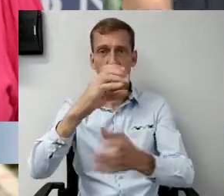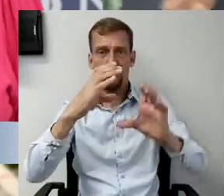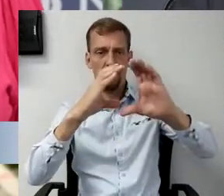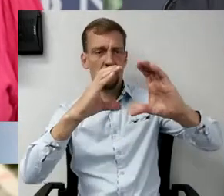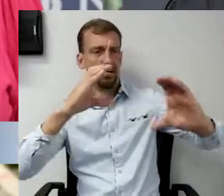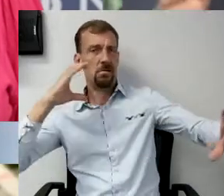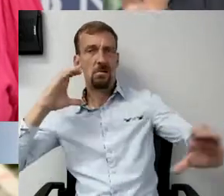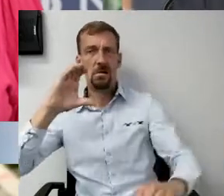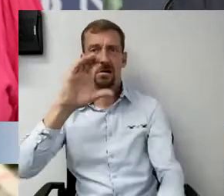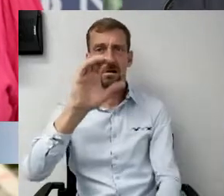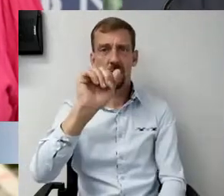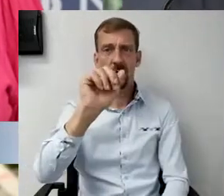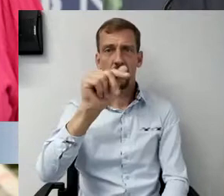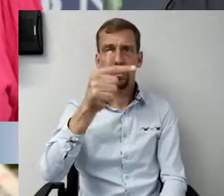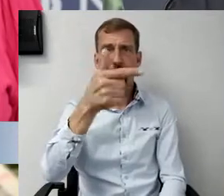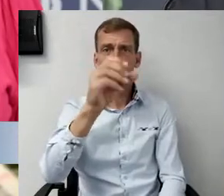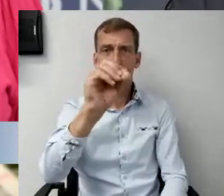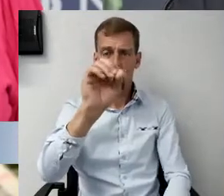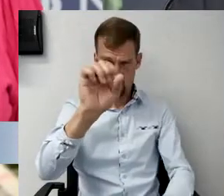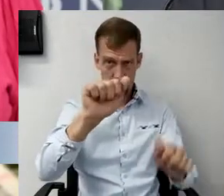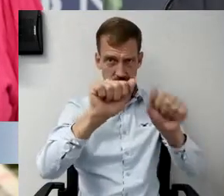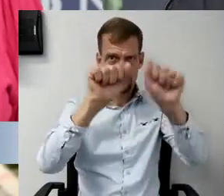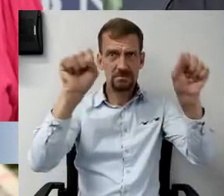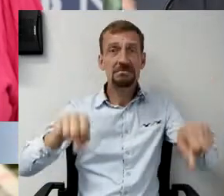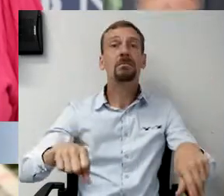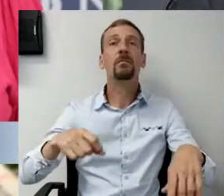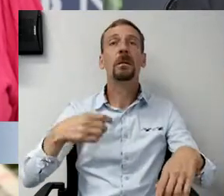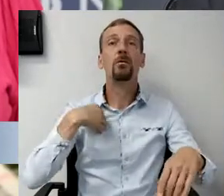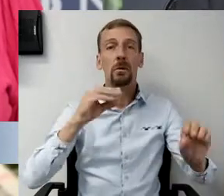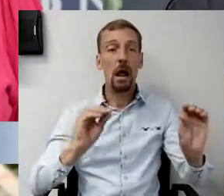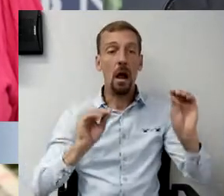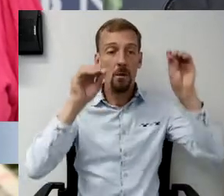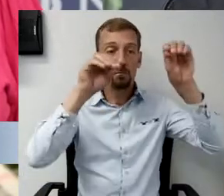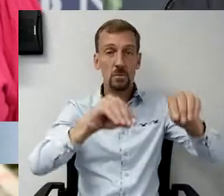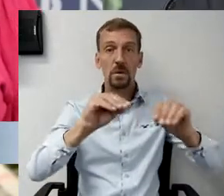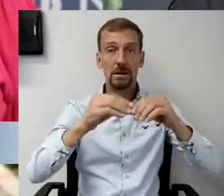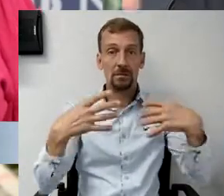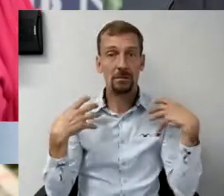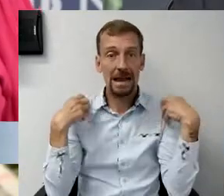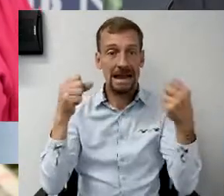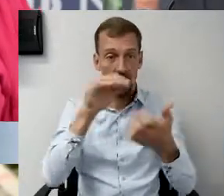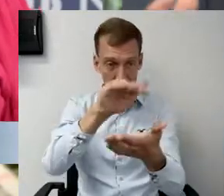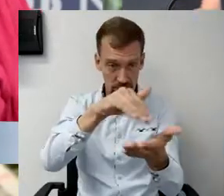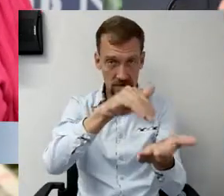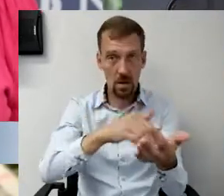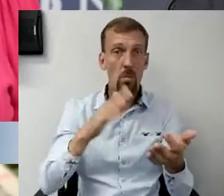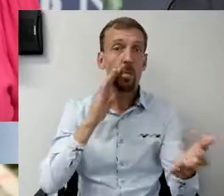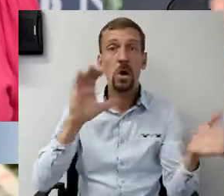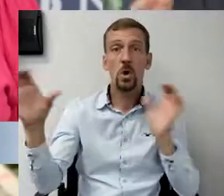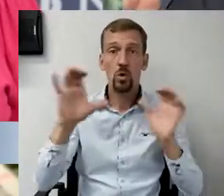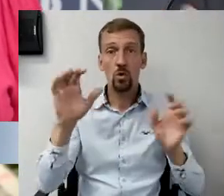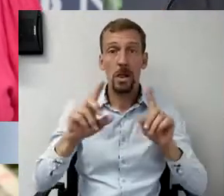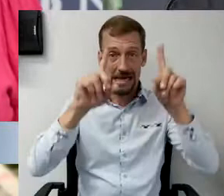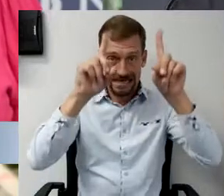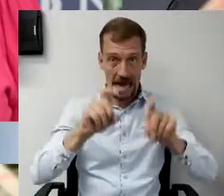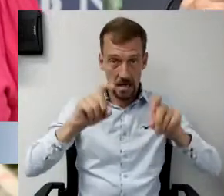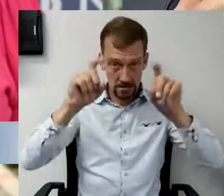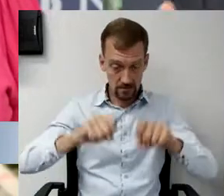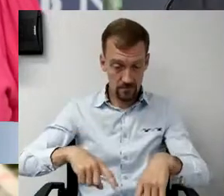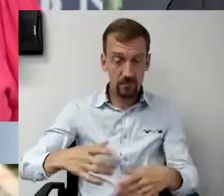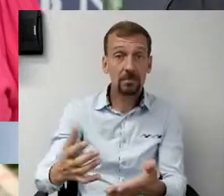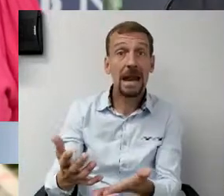placed them in our rural health clinics where we actually will do the specimen